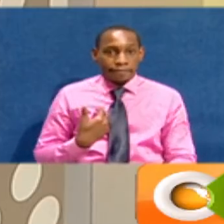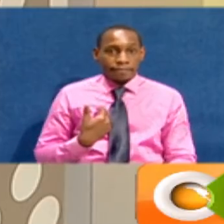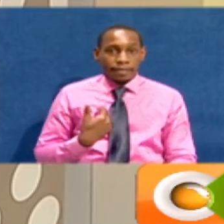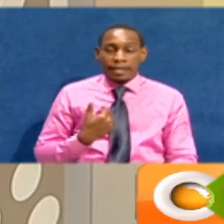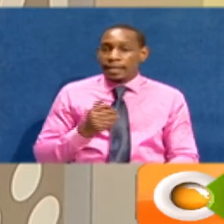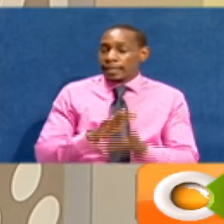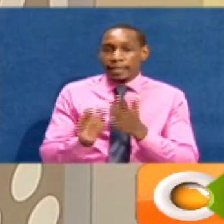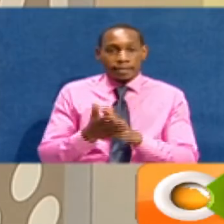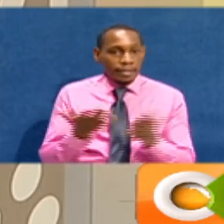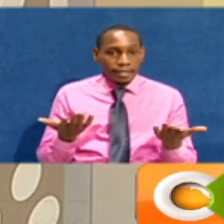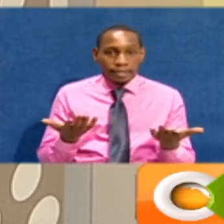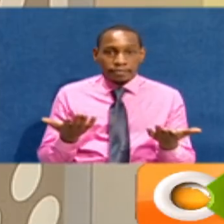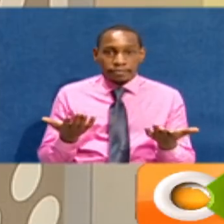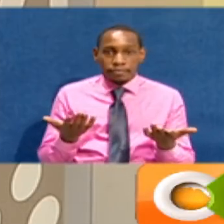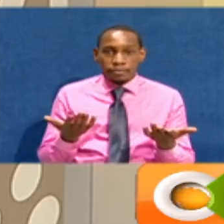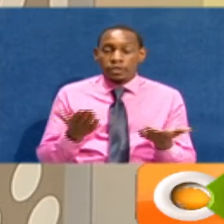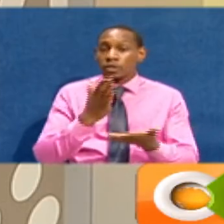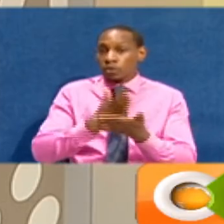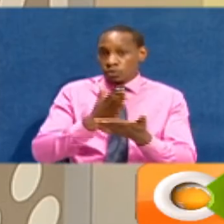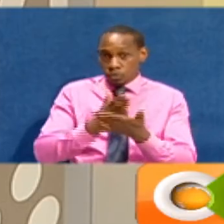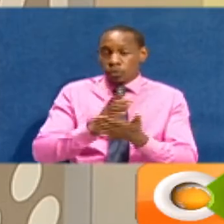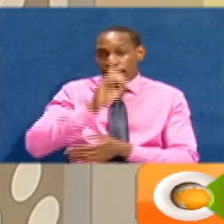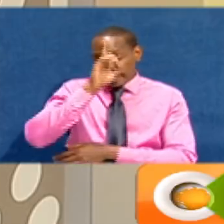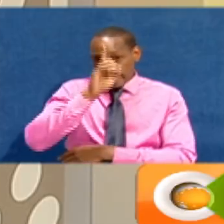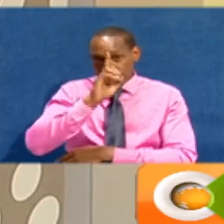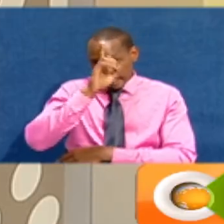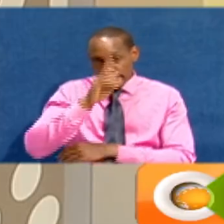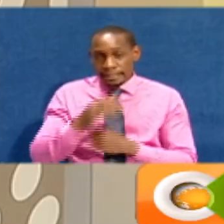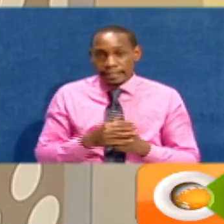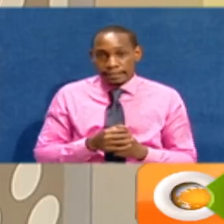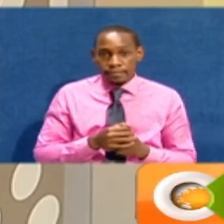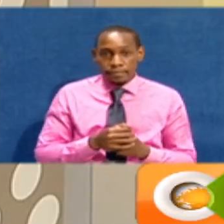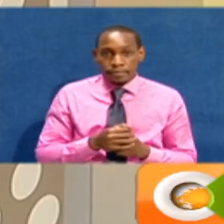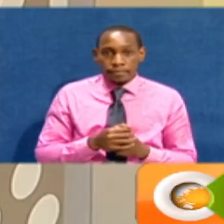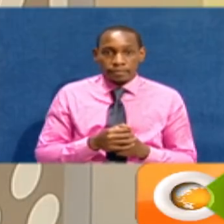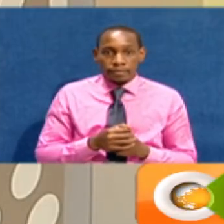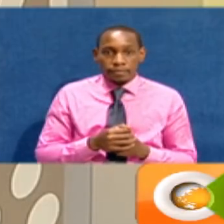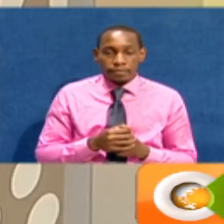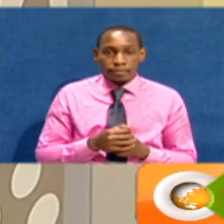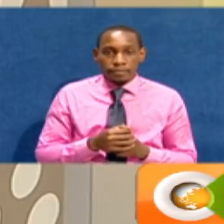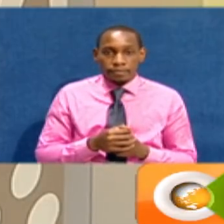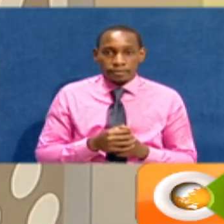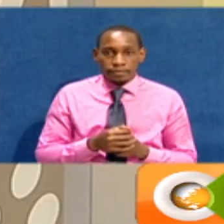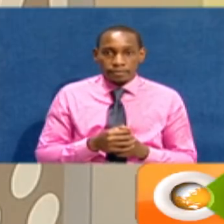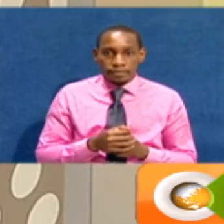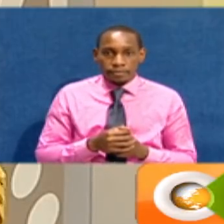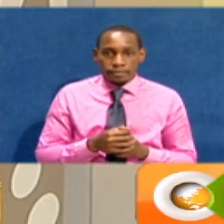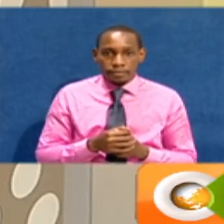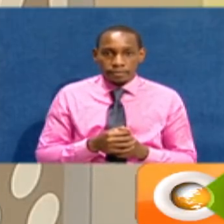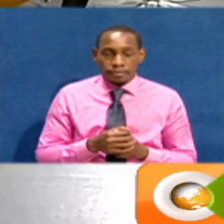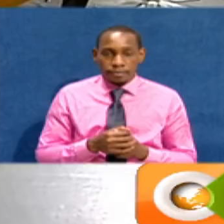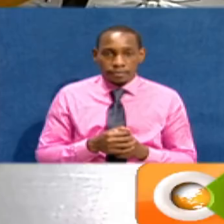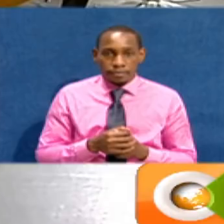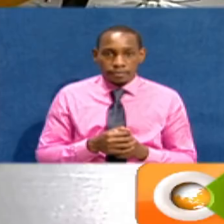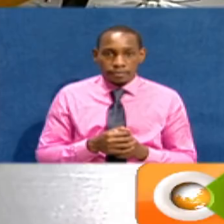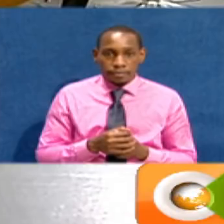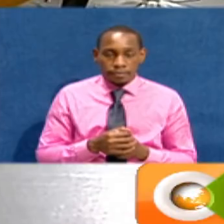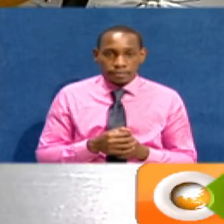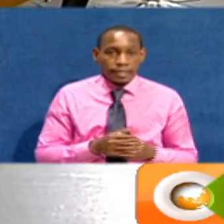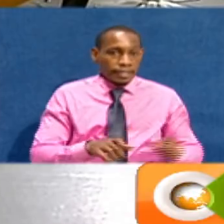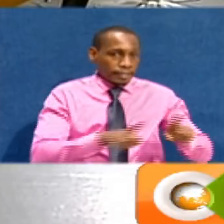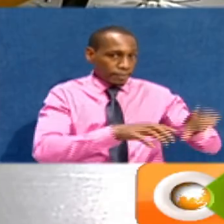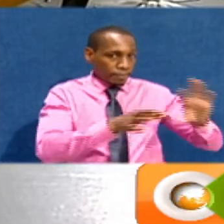so nothing could be more sobering or staggering, you know, on a day like today. And then, you know, when we receive the news of